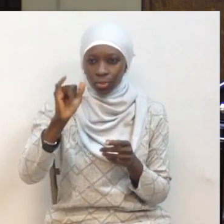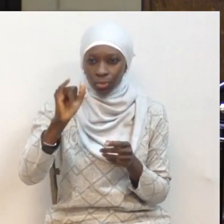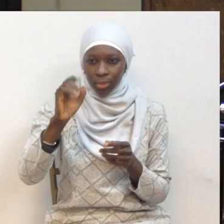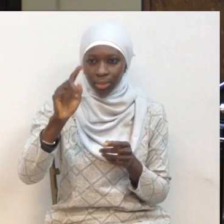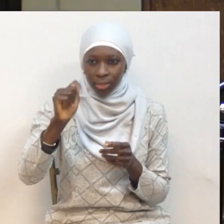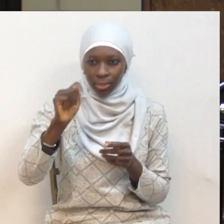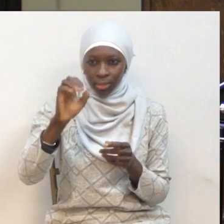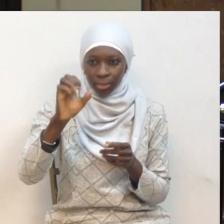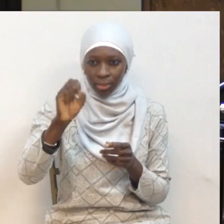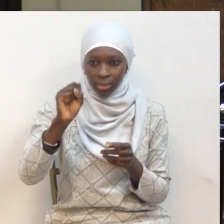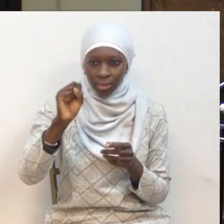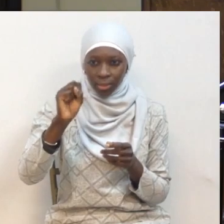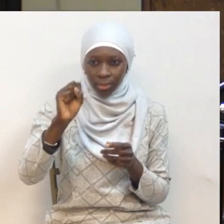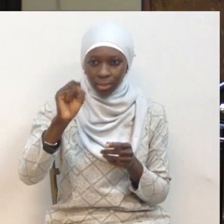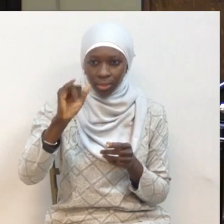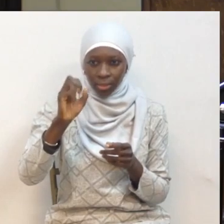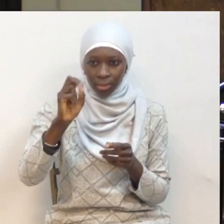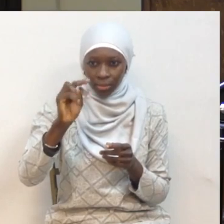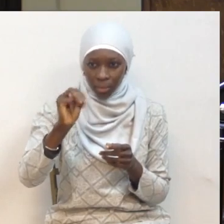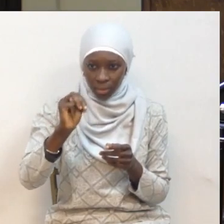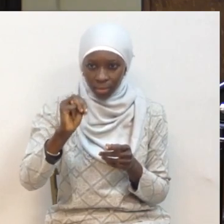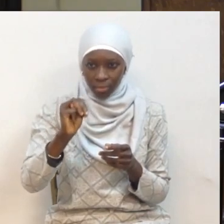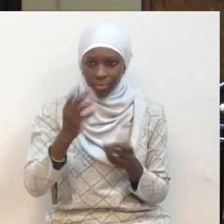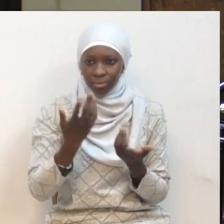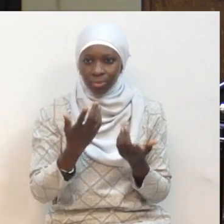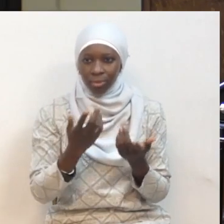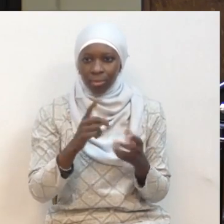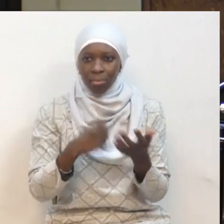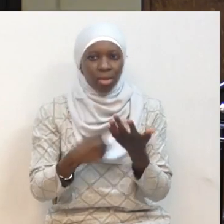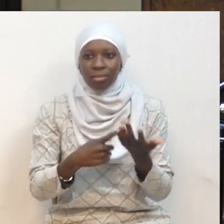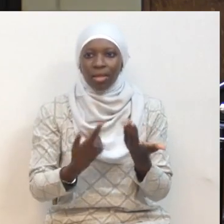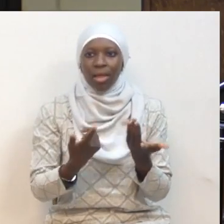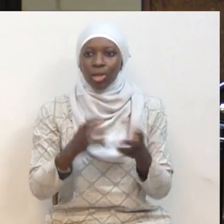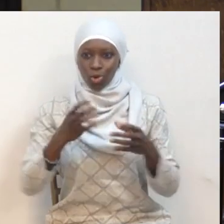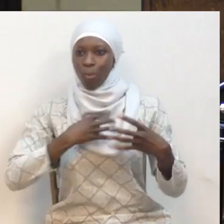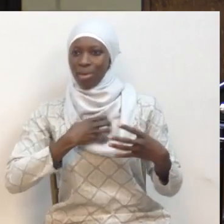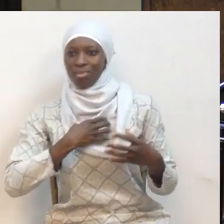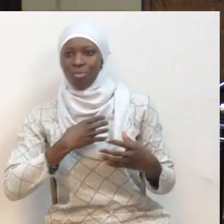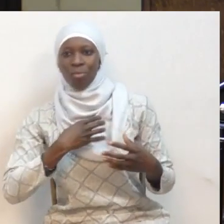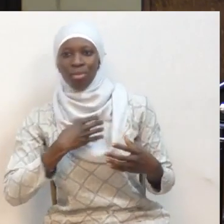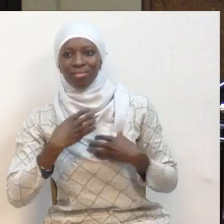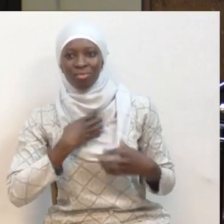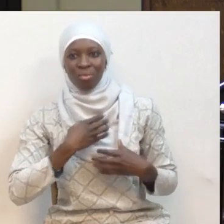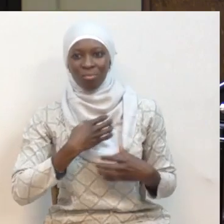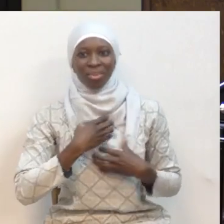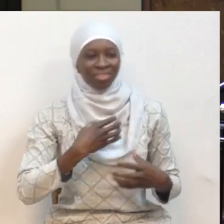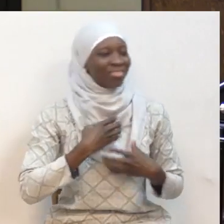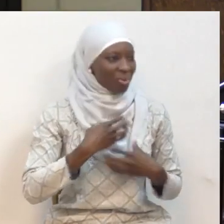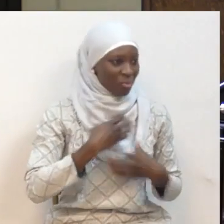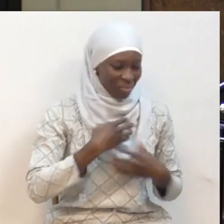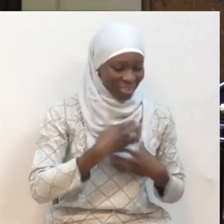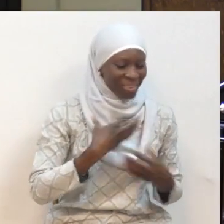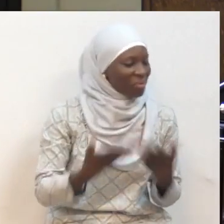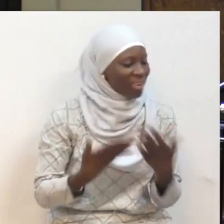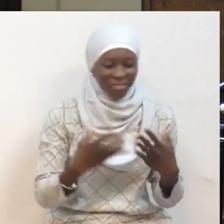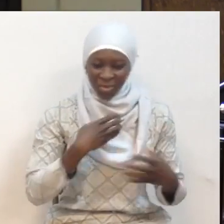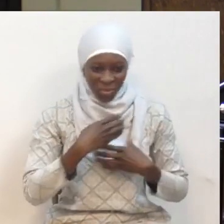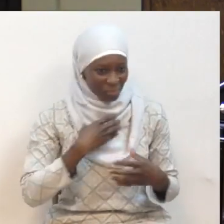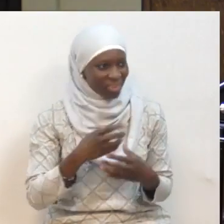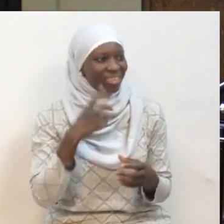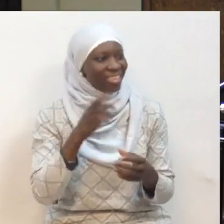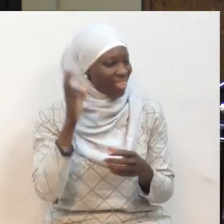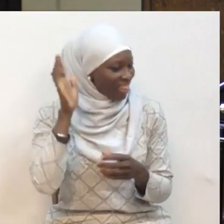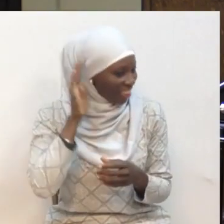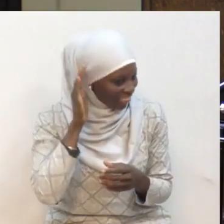does. The Prophet complies. So he communicated with them. He accepted to listen to their